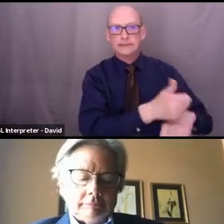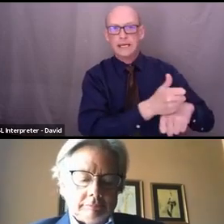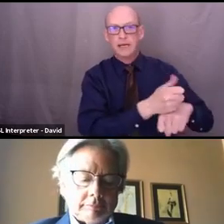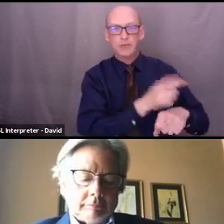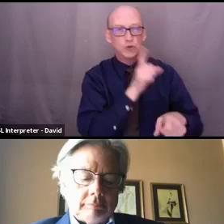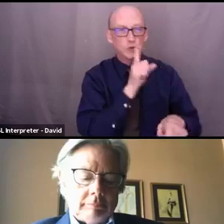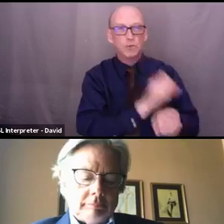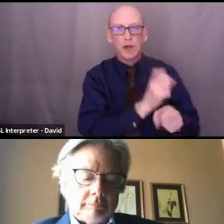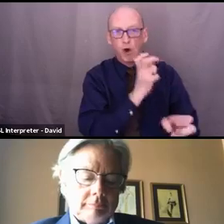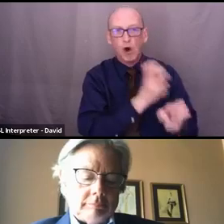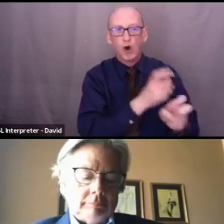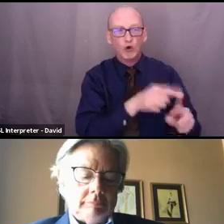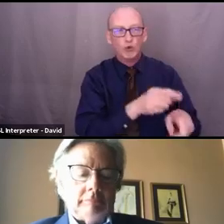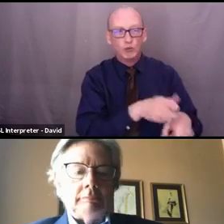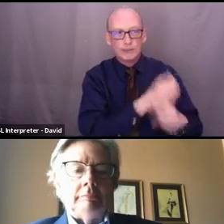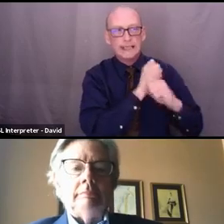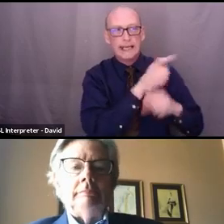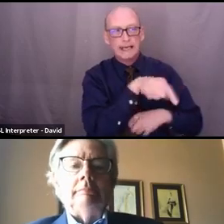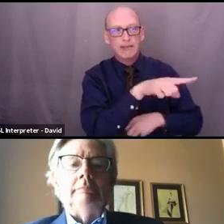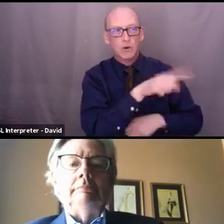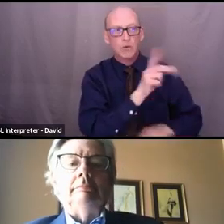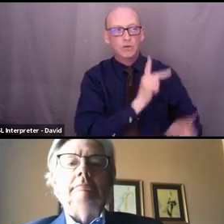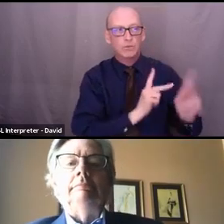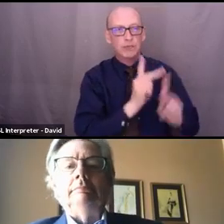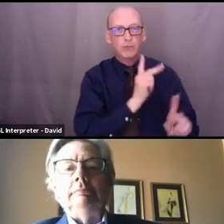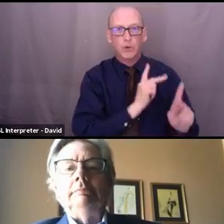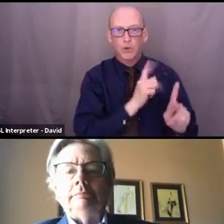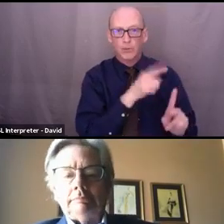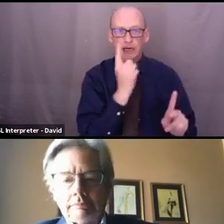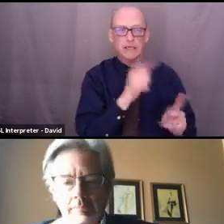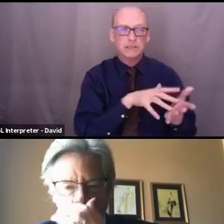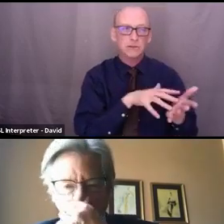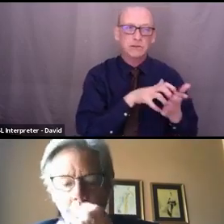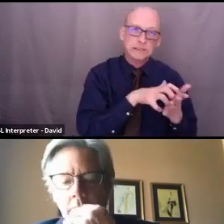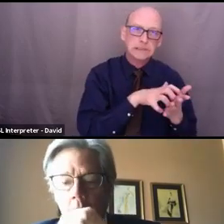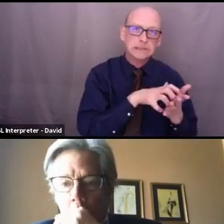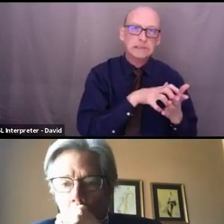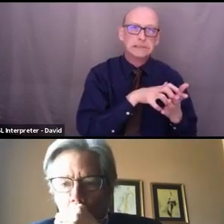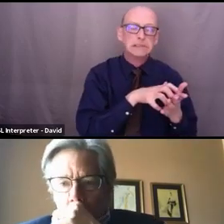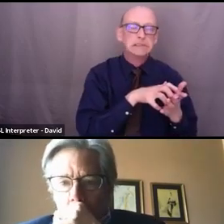difficult to protect these people because they're such susceptible